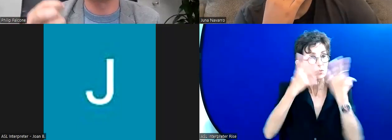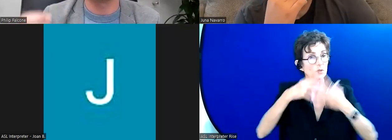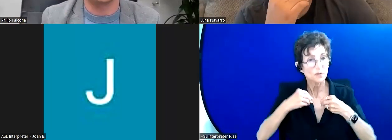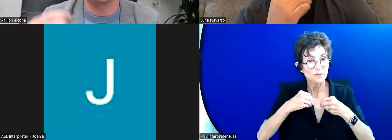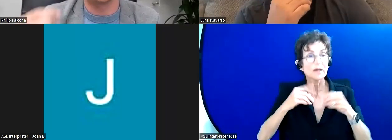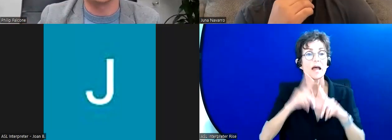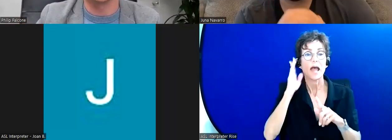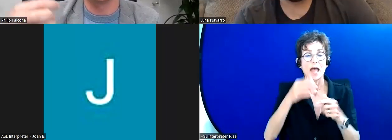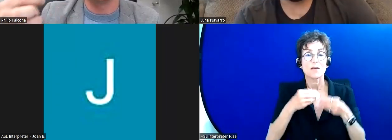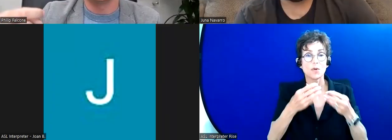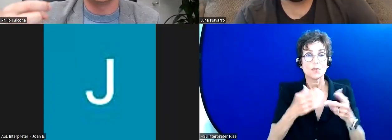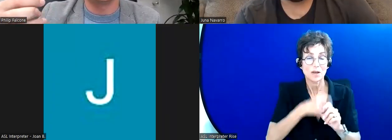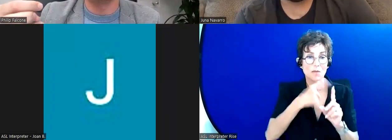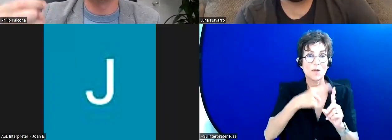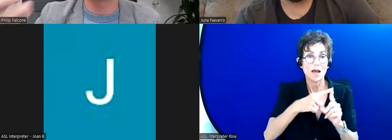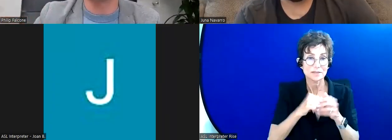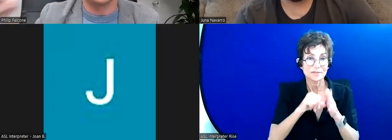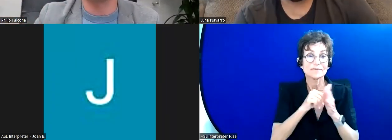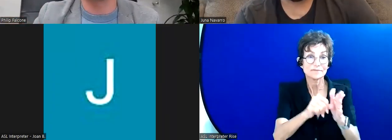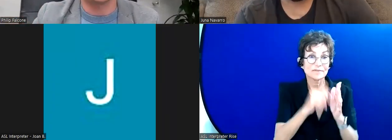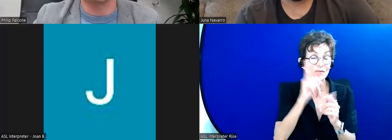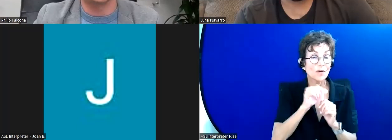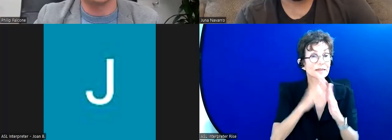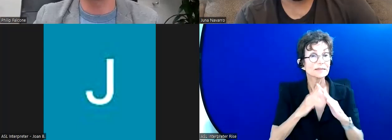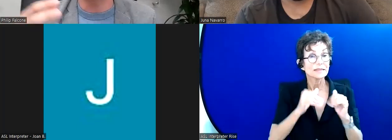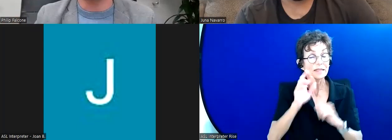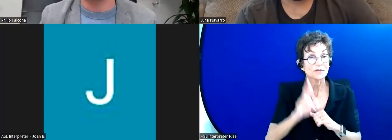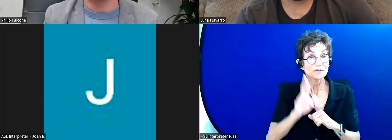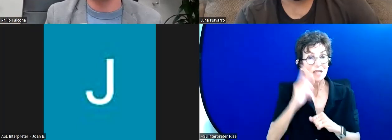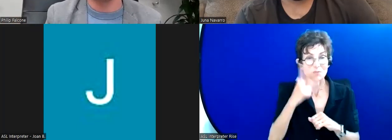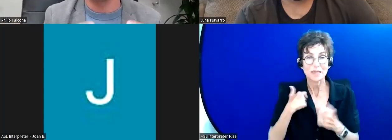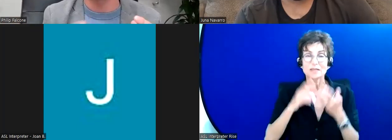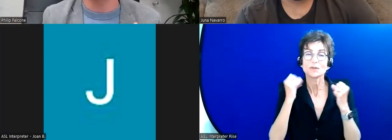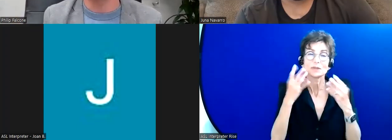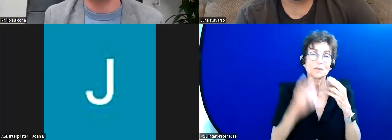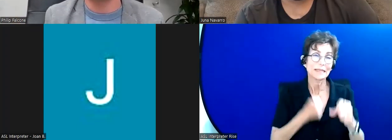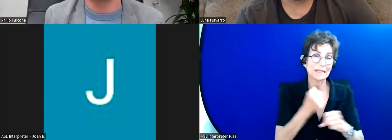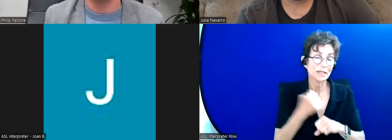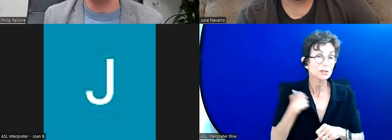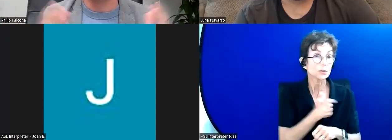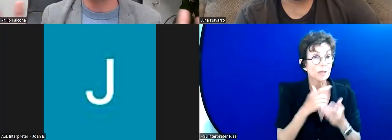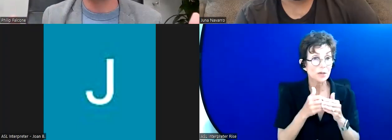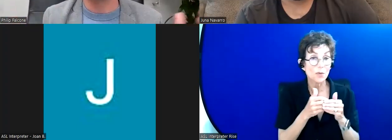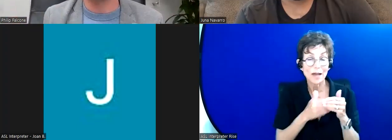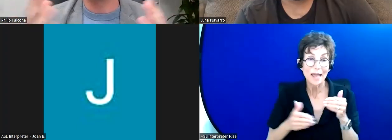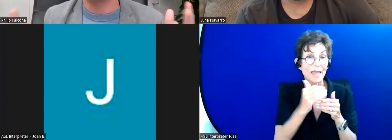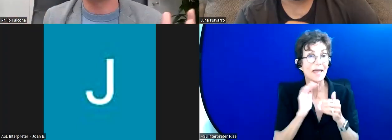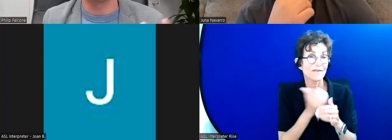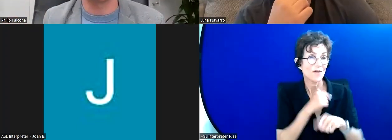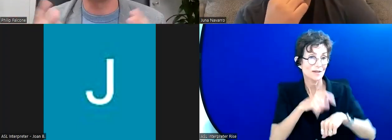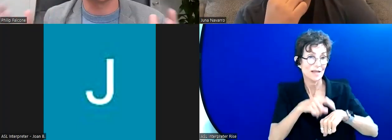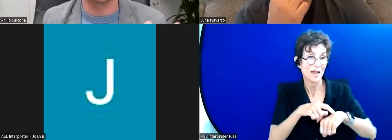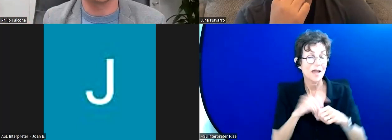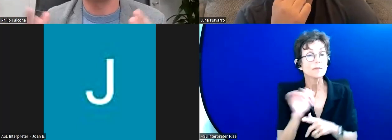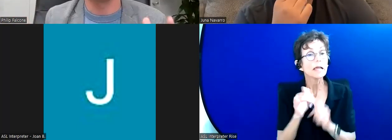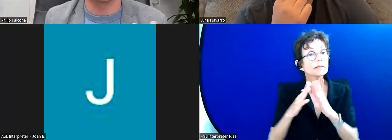think in many ways we were somewhat ahead of our time in that. For the size of city that we are, we're a medium-sized city. If you look at cities like San